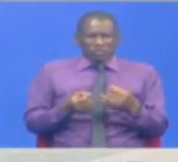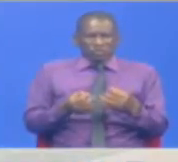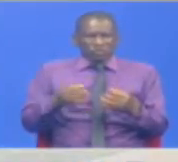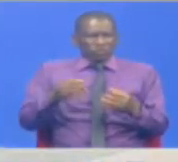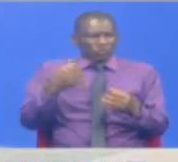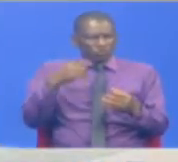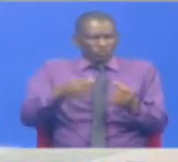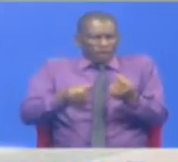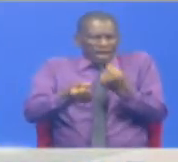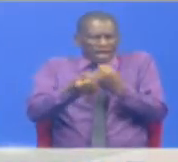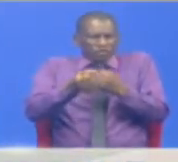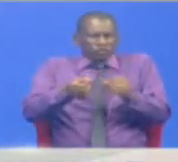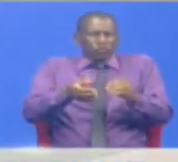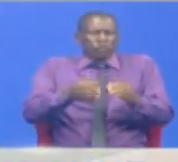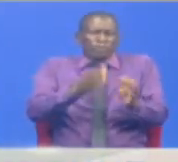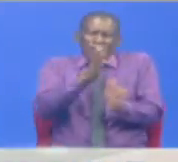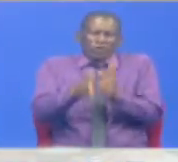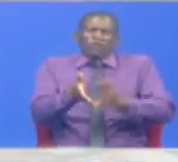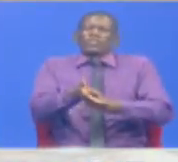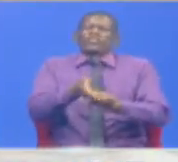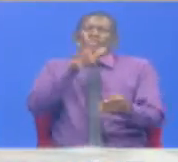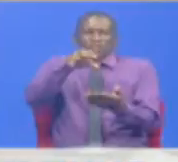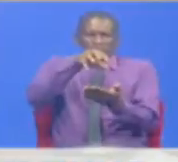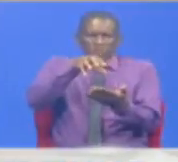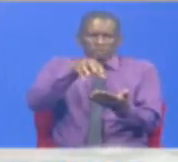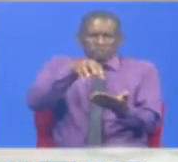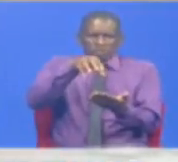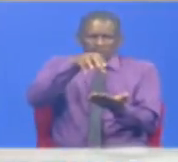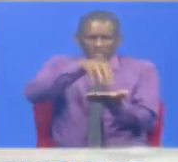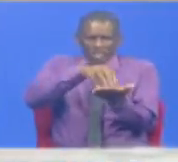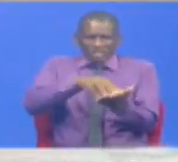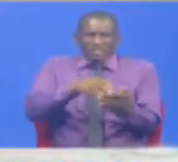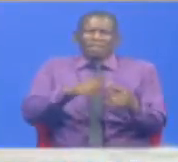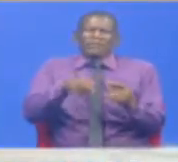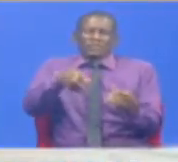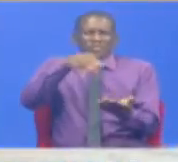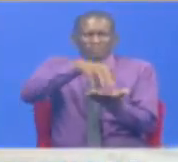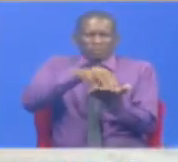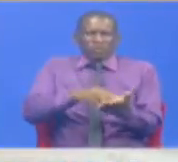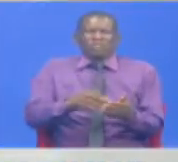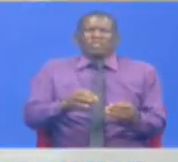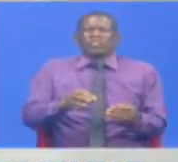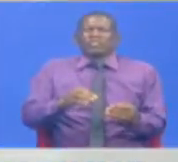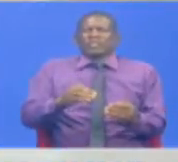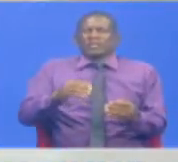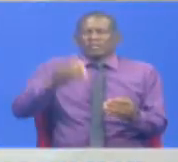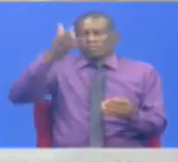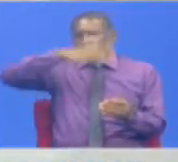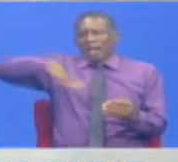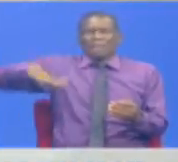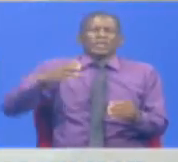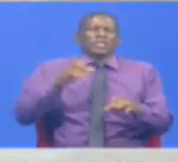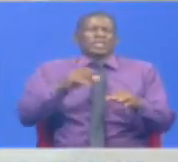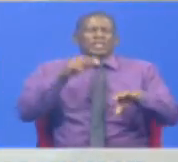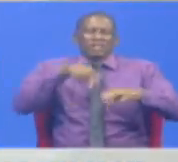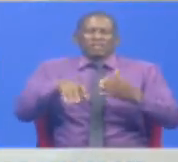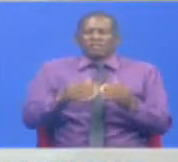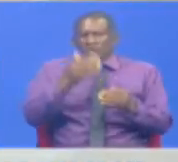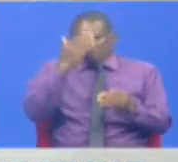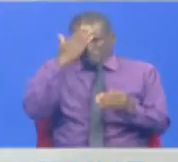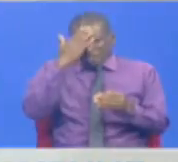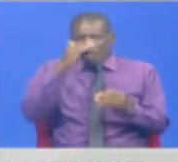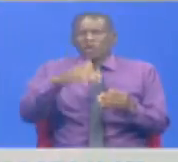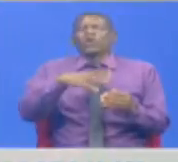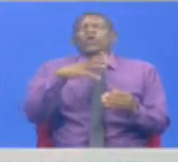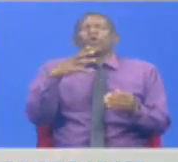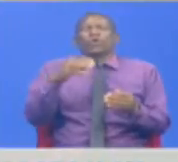that petition. And that is the position. The House had on Monday failed to hold an informal meeting, that is a kamukunji, as ordered